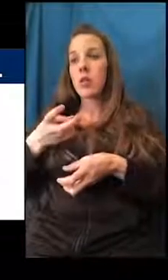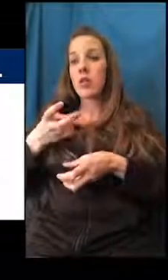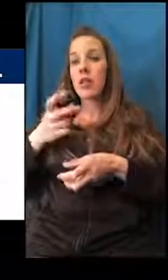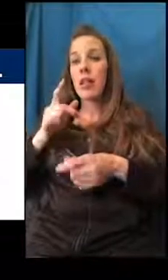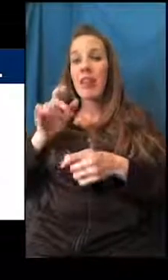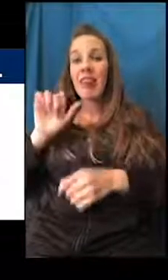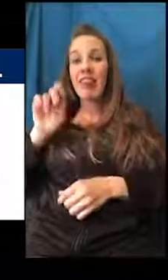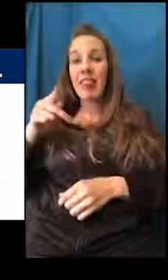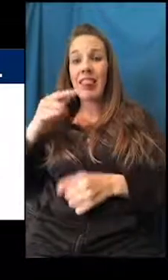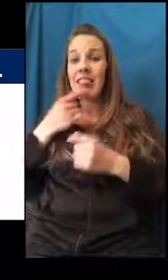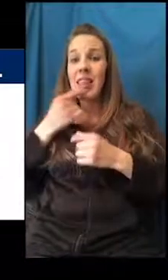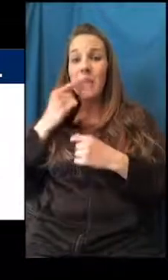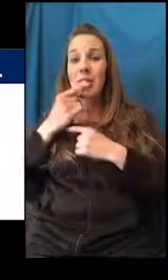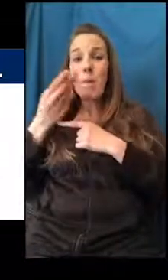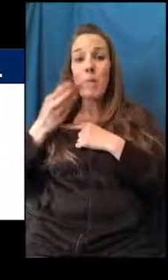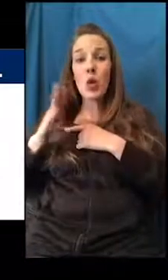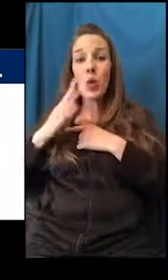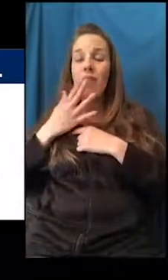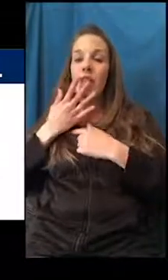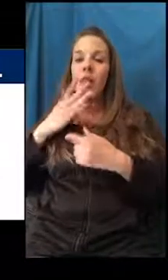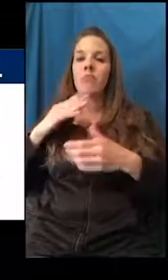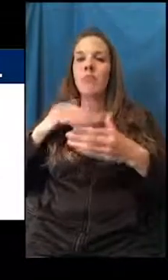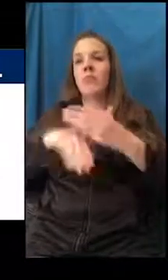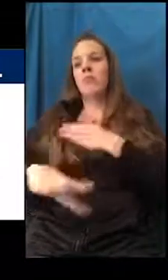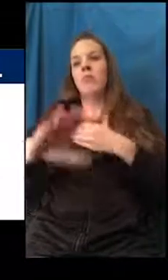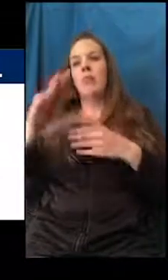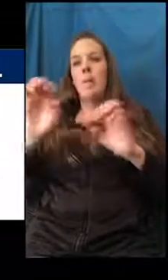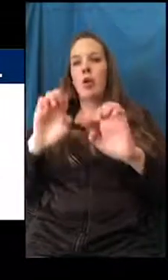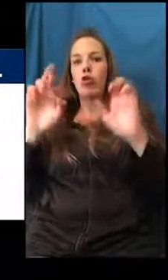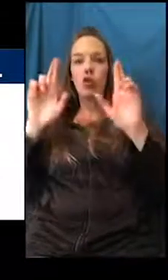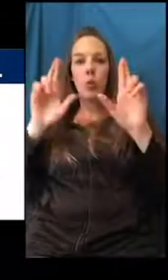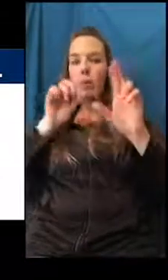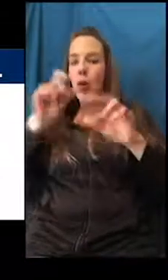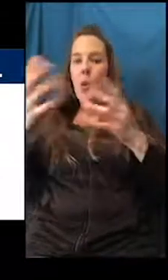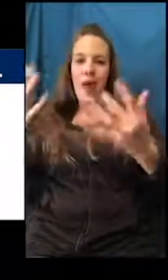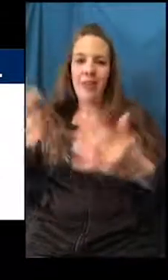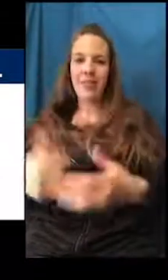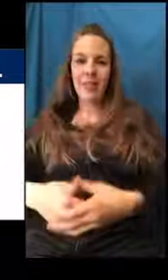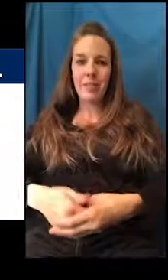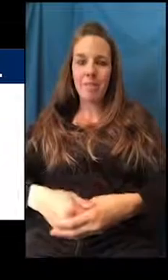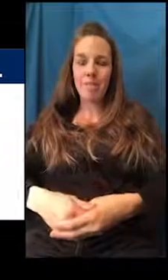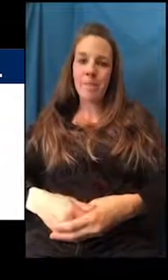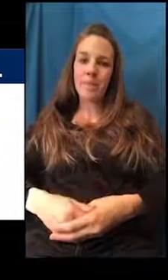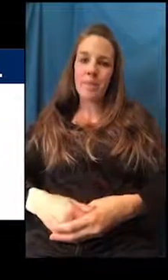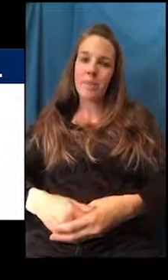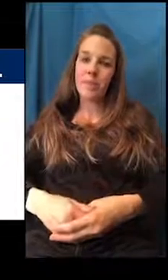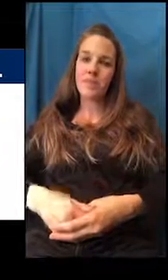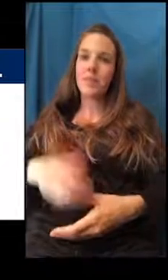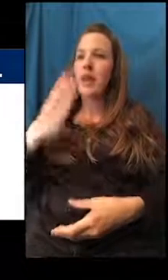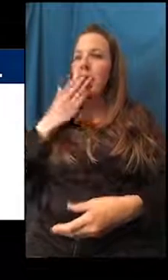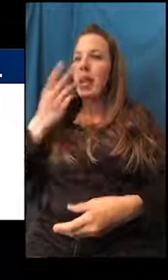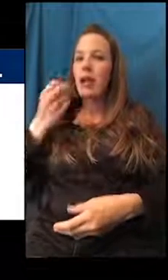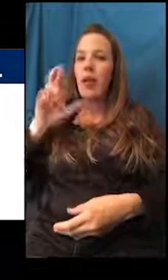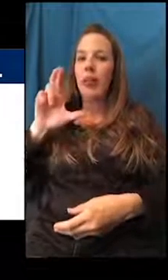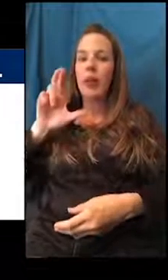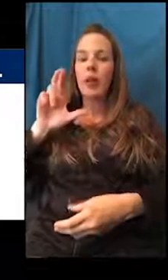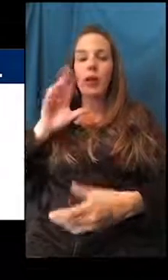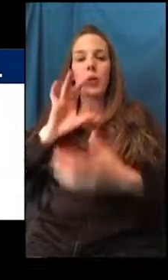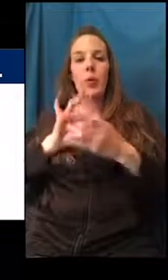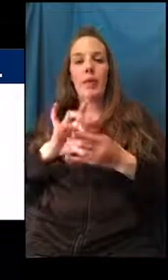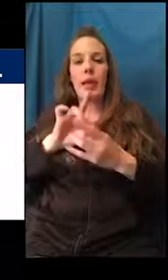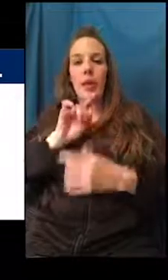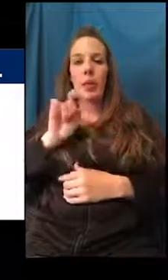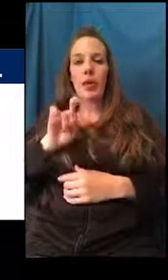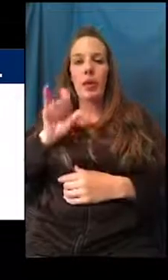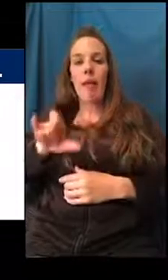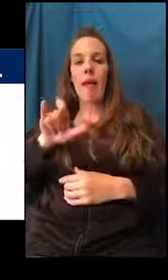color, please go to the emergency room for care. Do not wait. Thank you, Heather. A related question to that